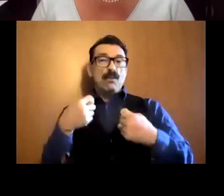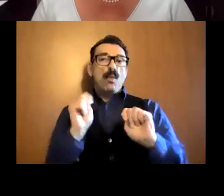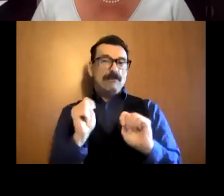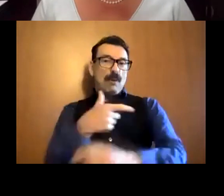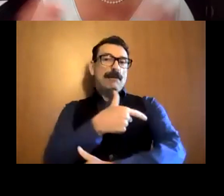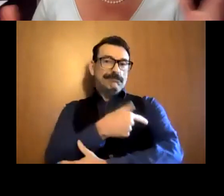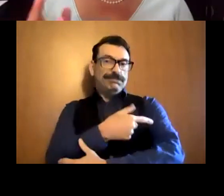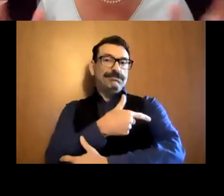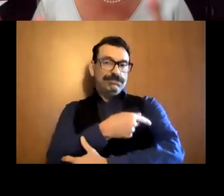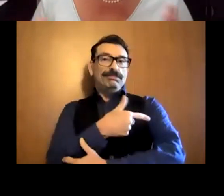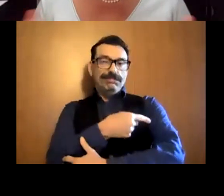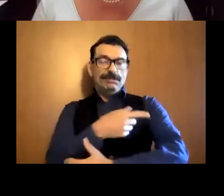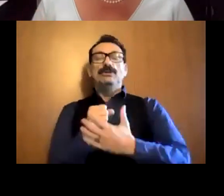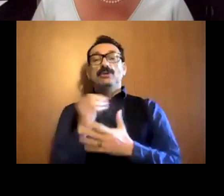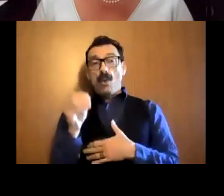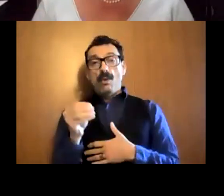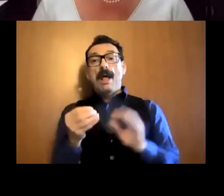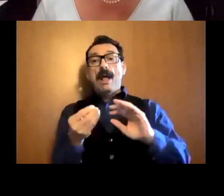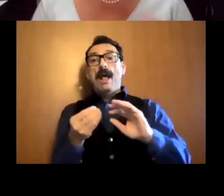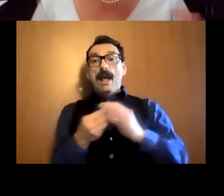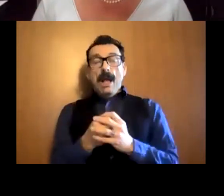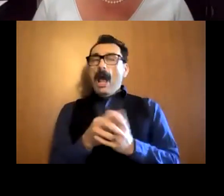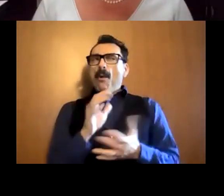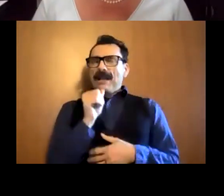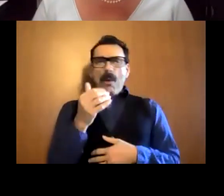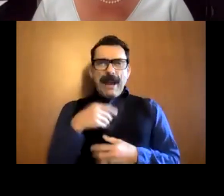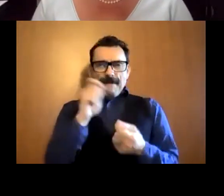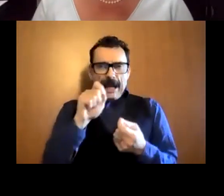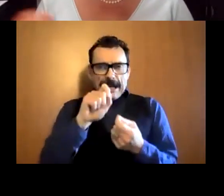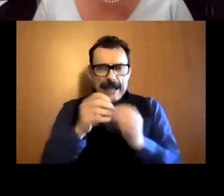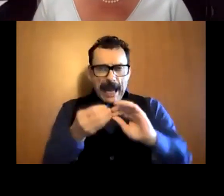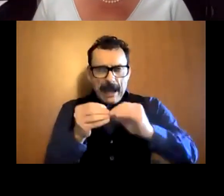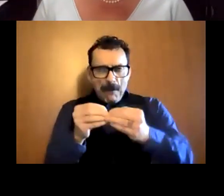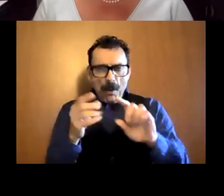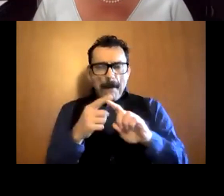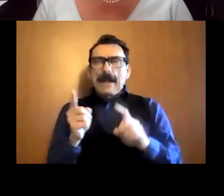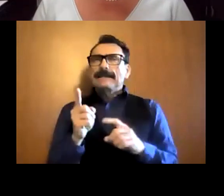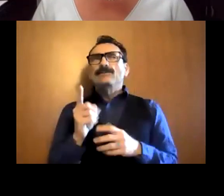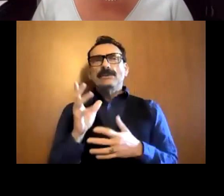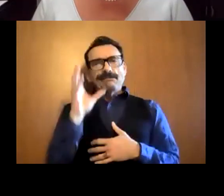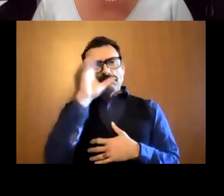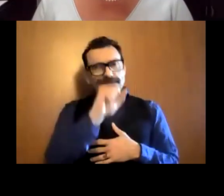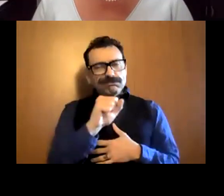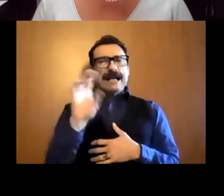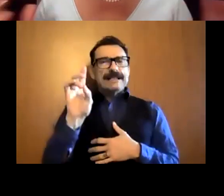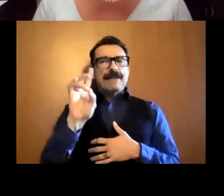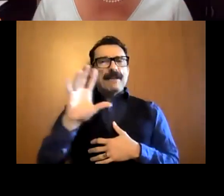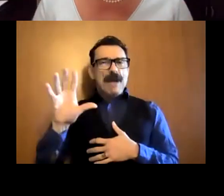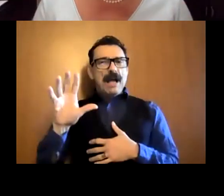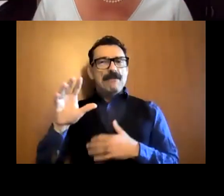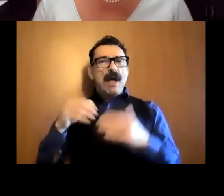have been very nebulous. We're not going to have a precise number, maybe somewhere between 75 to 80% of the population,